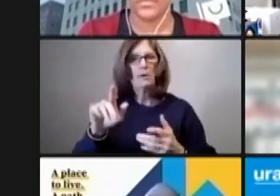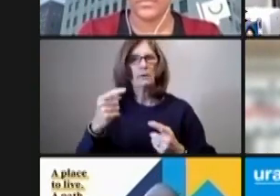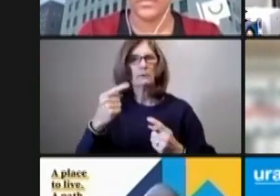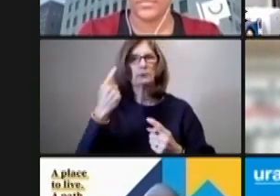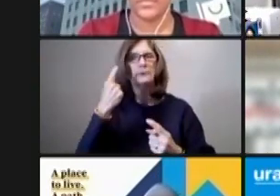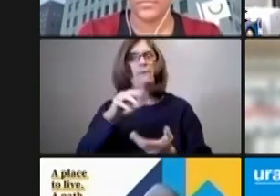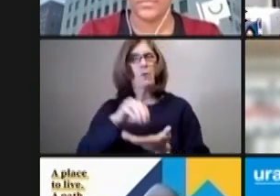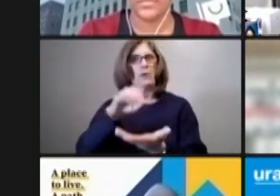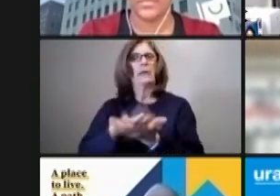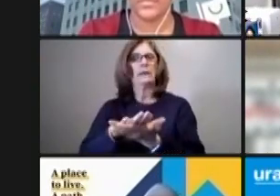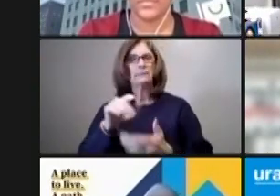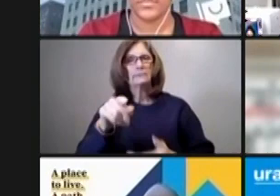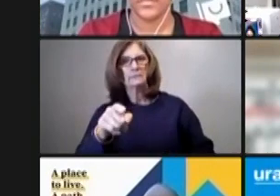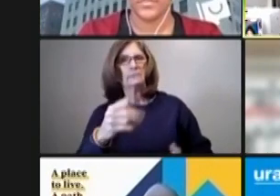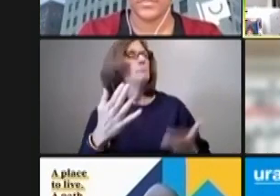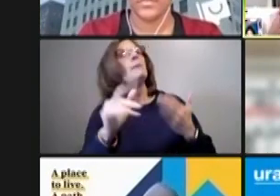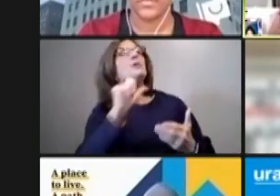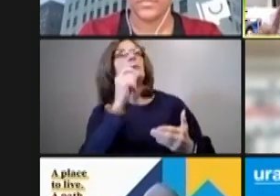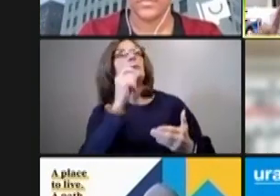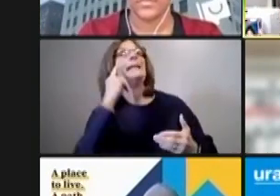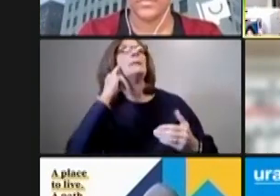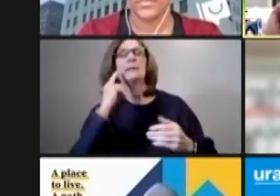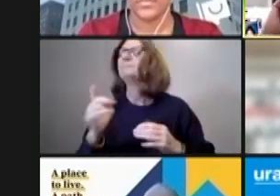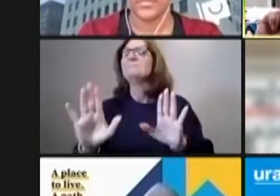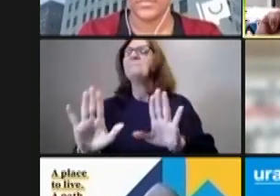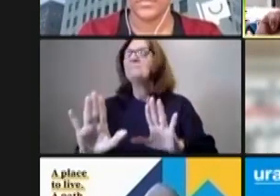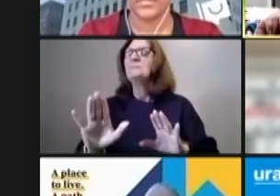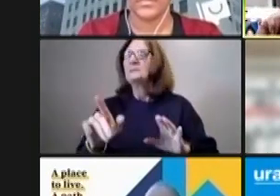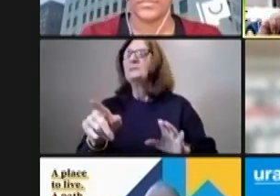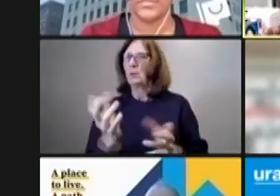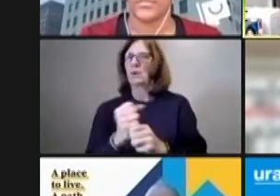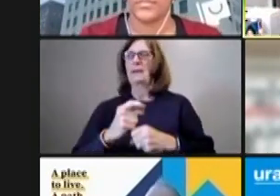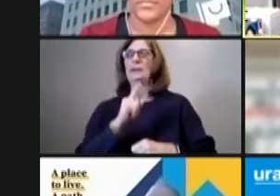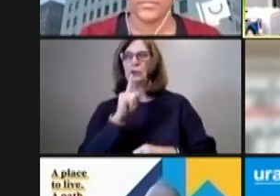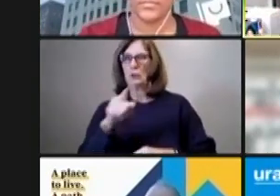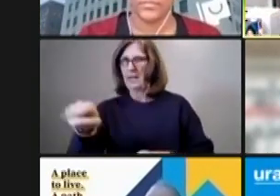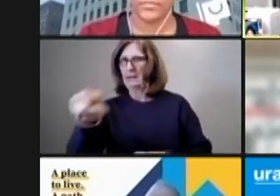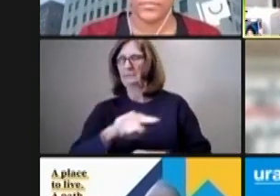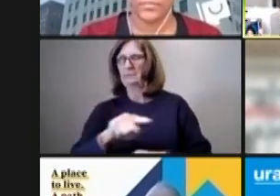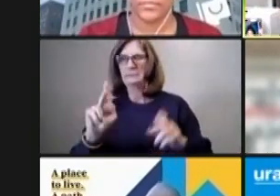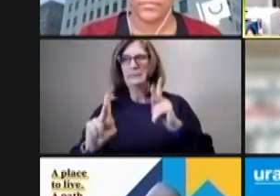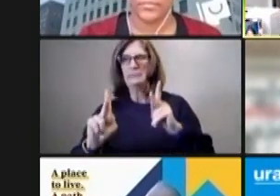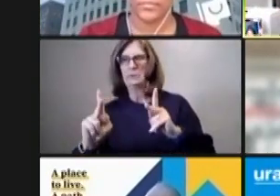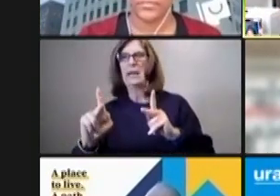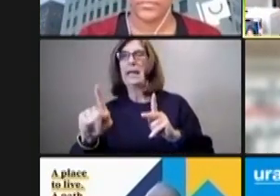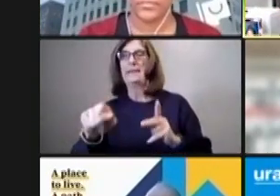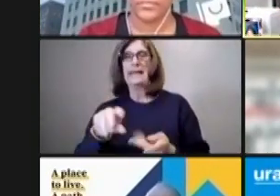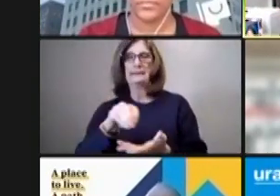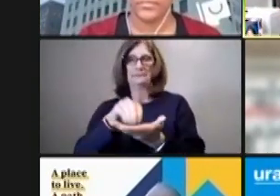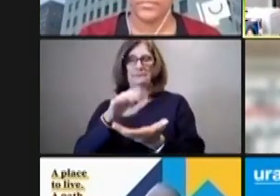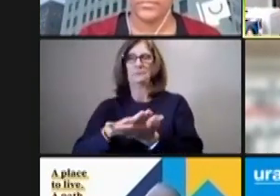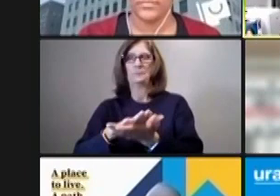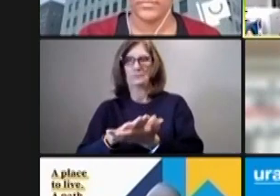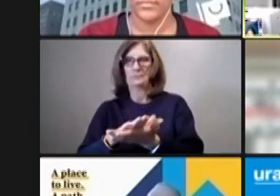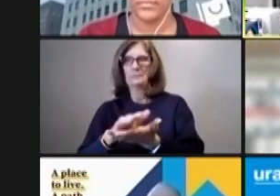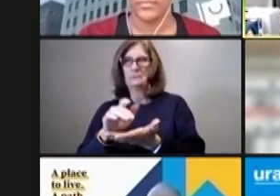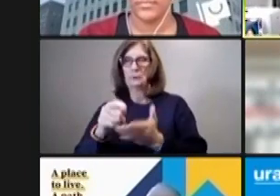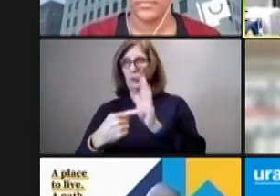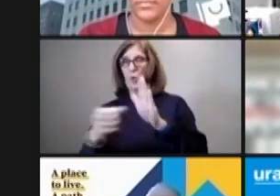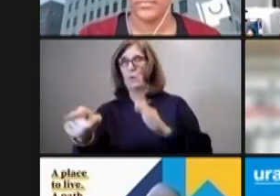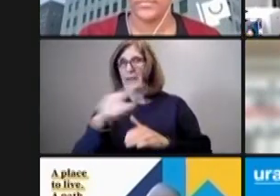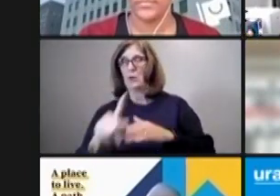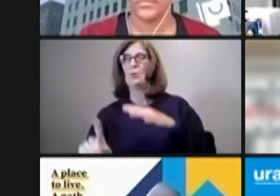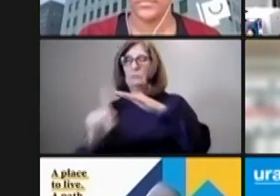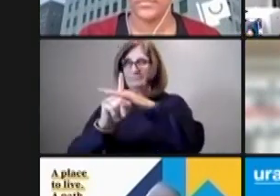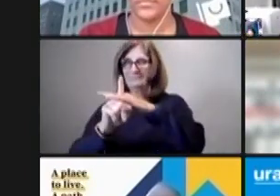Yeah, I thought I'd responded. Maybe you didn't hear me. I didn't hear you, but I just want to make sure that everybody knew and that the minute showed that you are here.